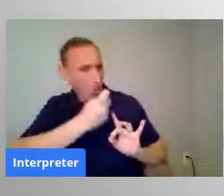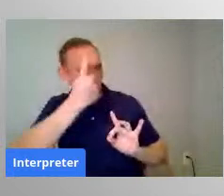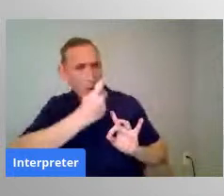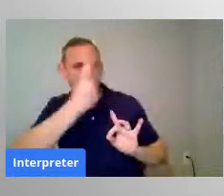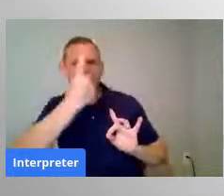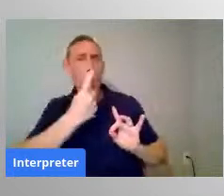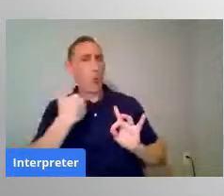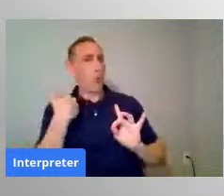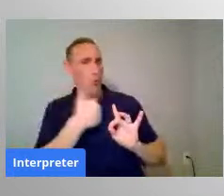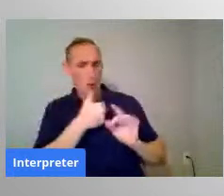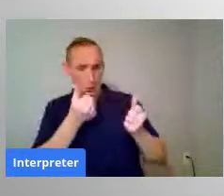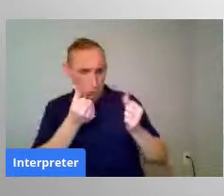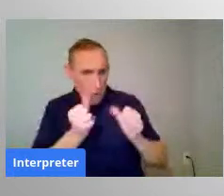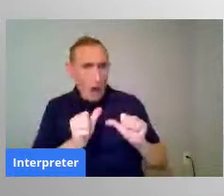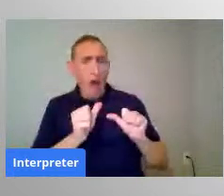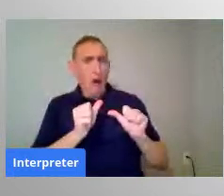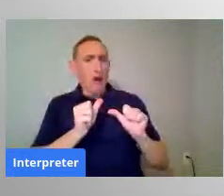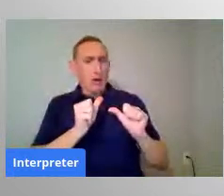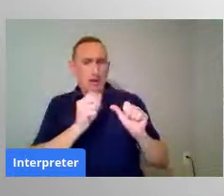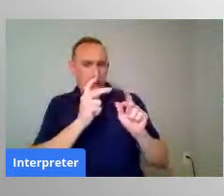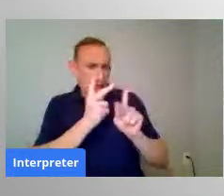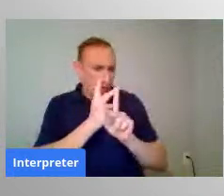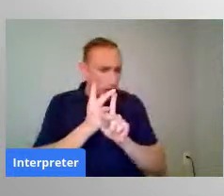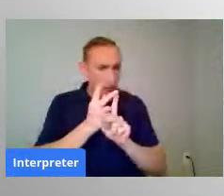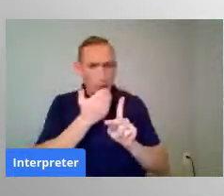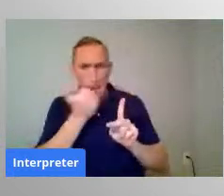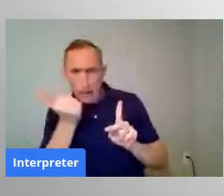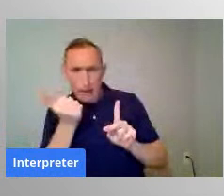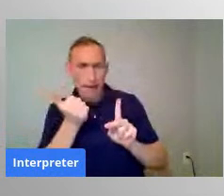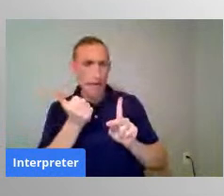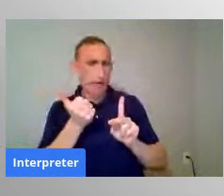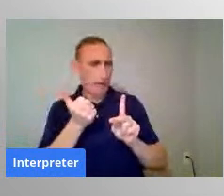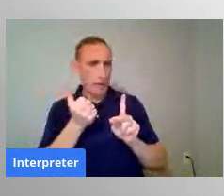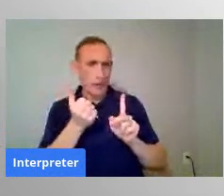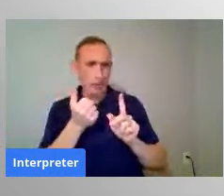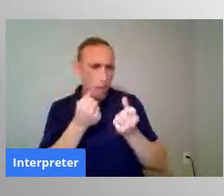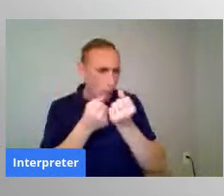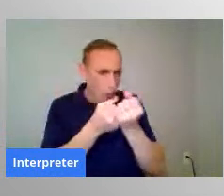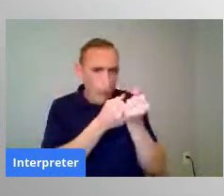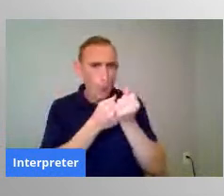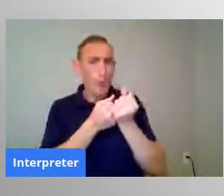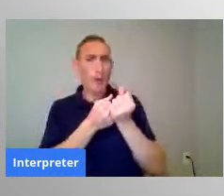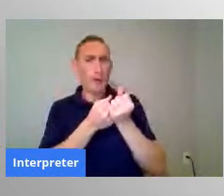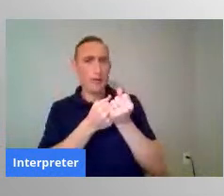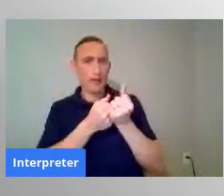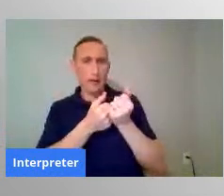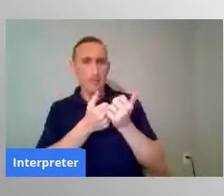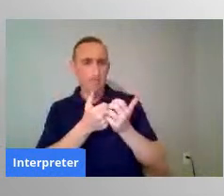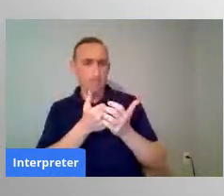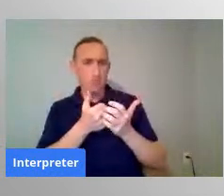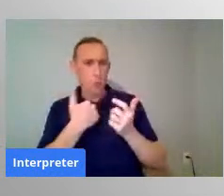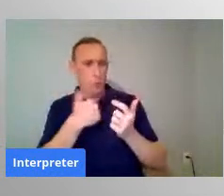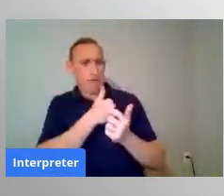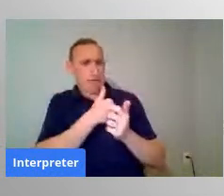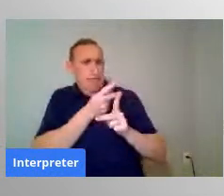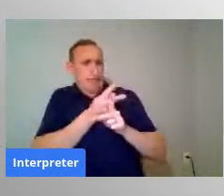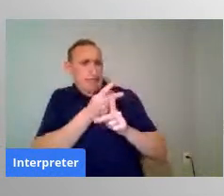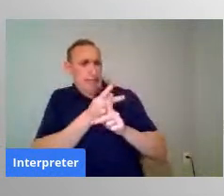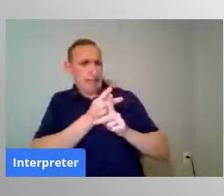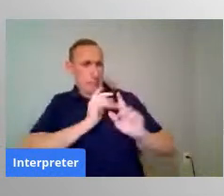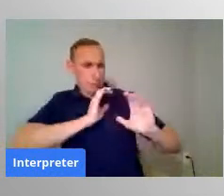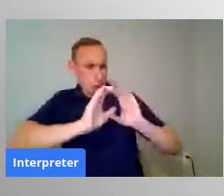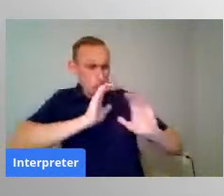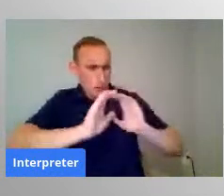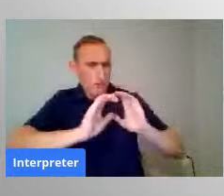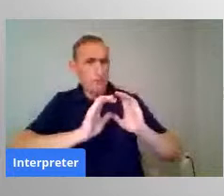think Mr. Gaskins, and I don't know if he wants to speak to that, but has really made conscientious efforts. And we're being very clear in our